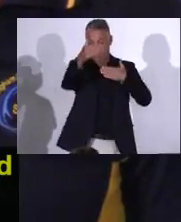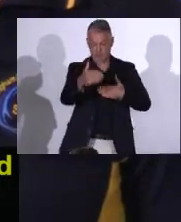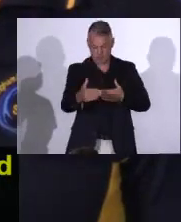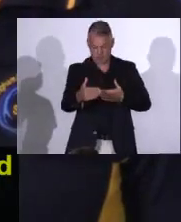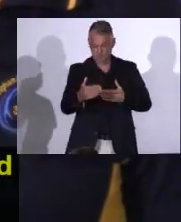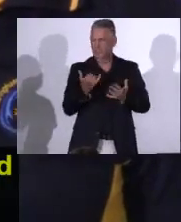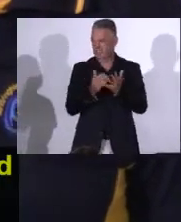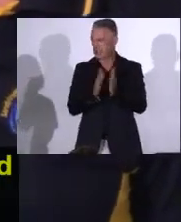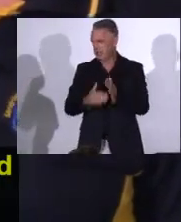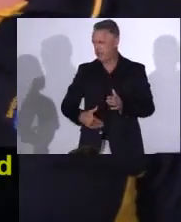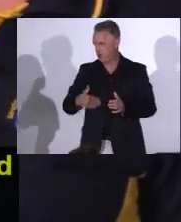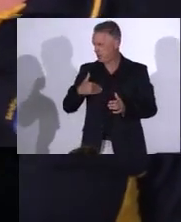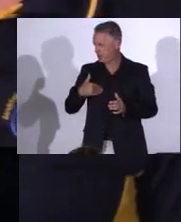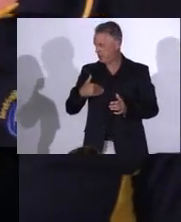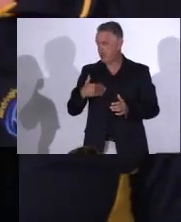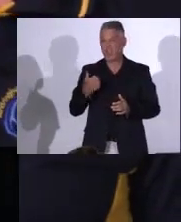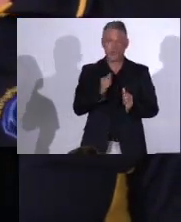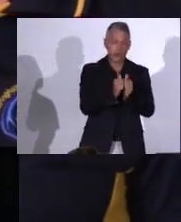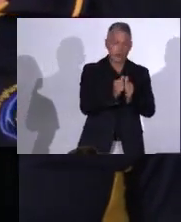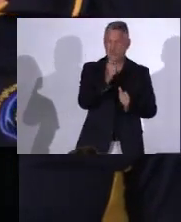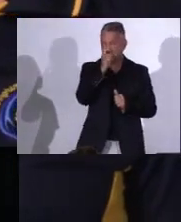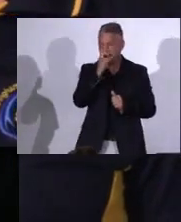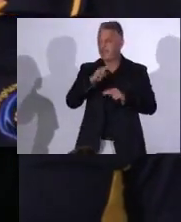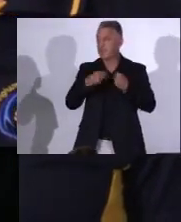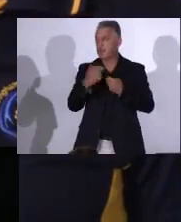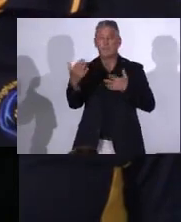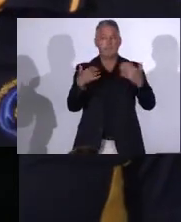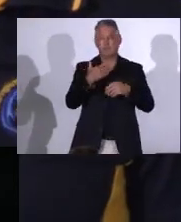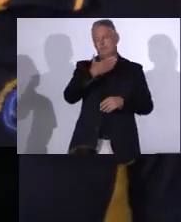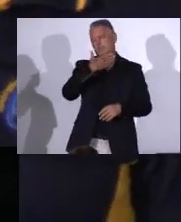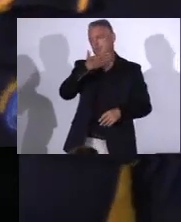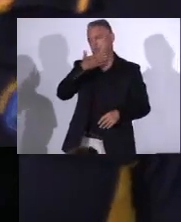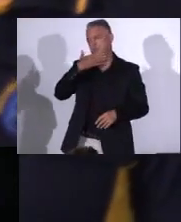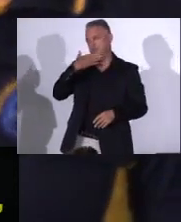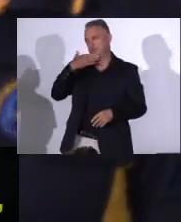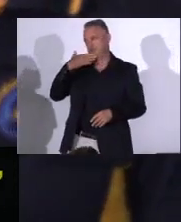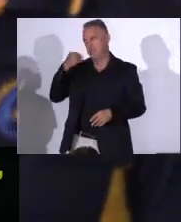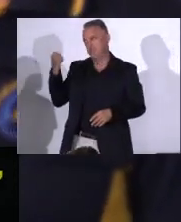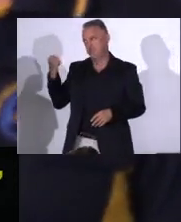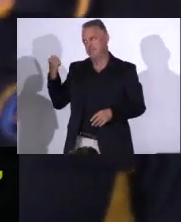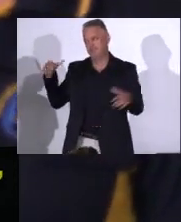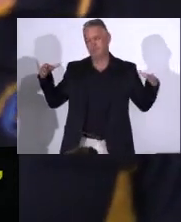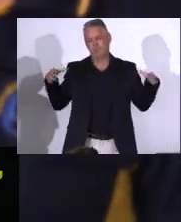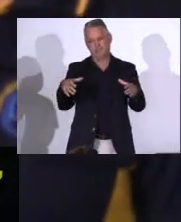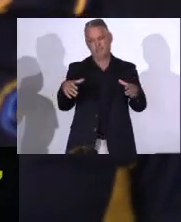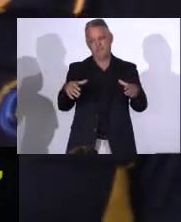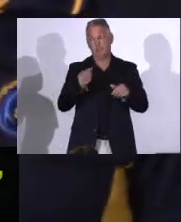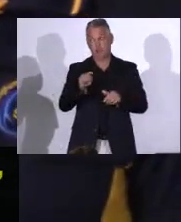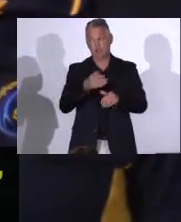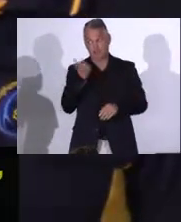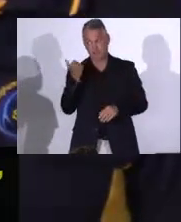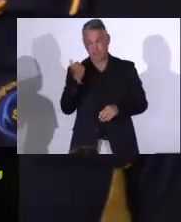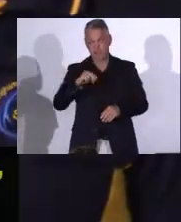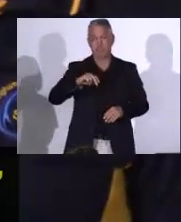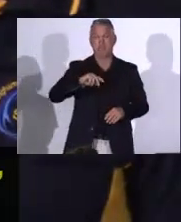on a Sunday morning. We had siblings join in, family join in, and it was this beautiful part of our weekend. So that was year one. By the